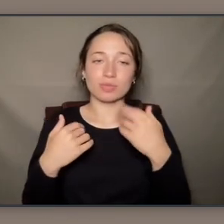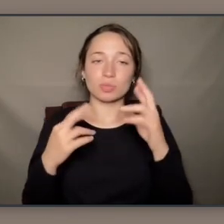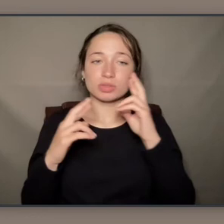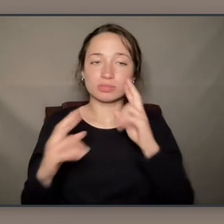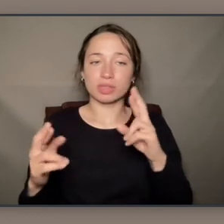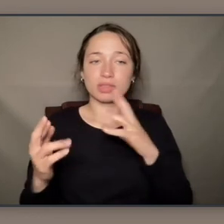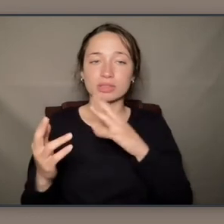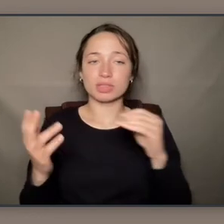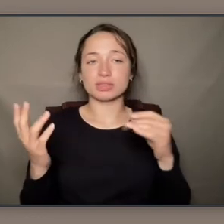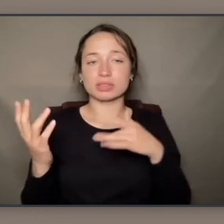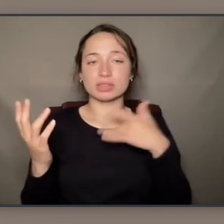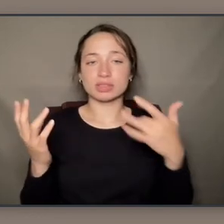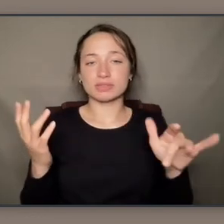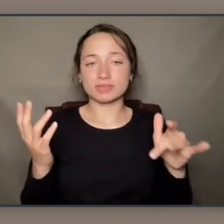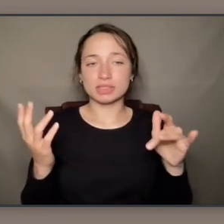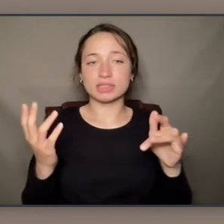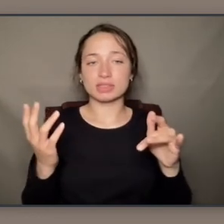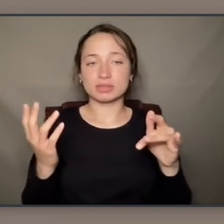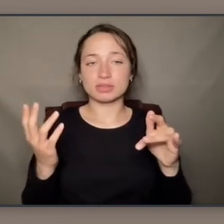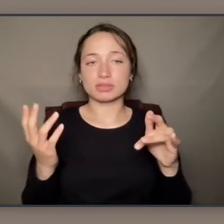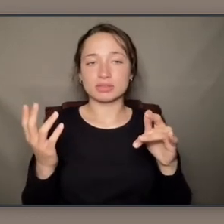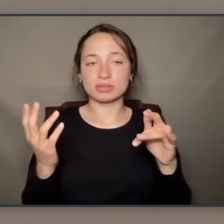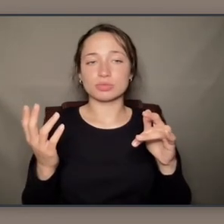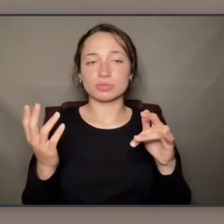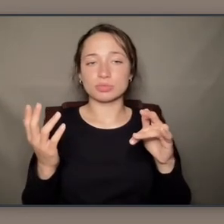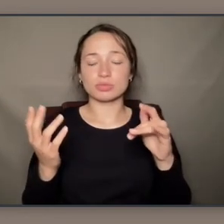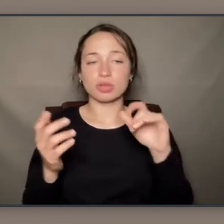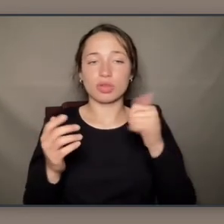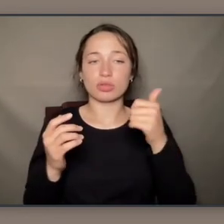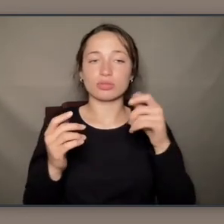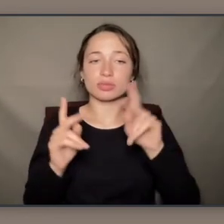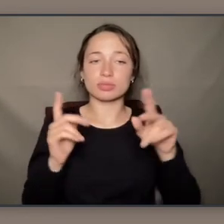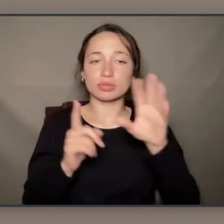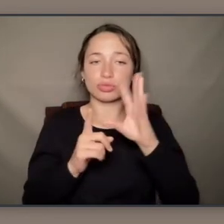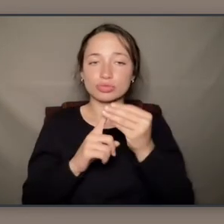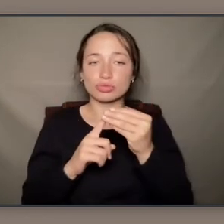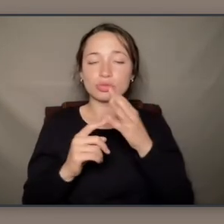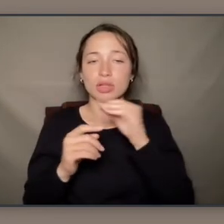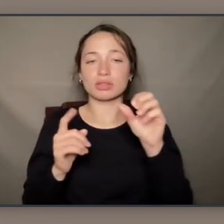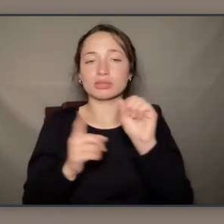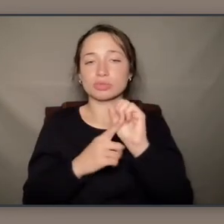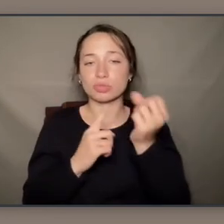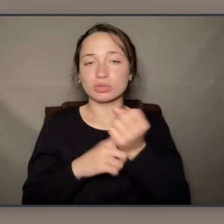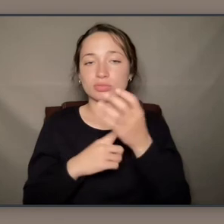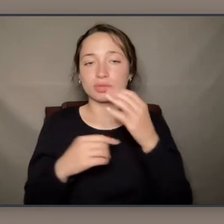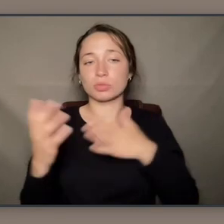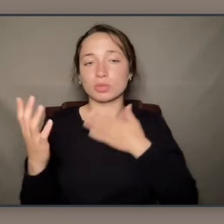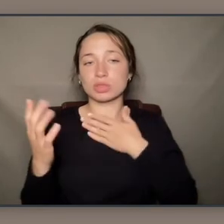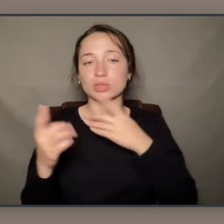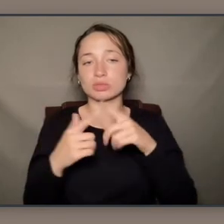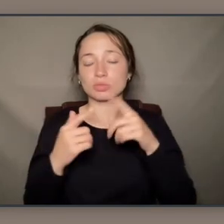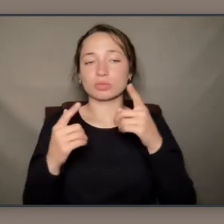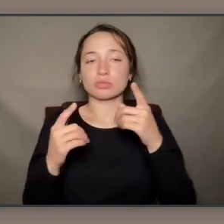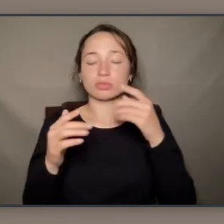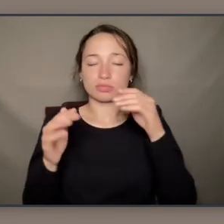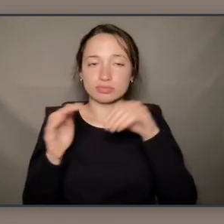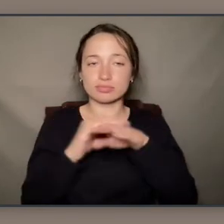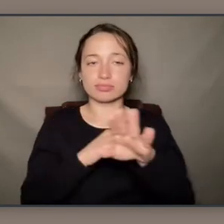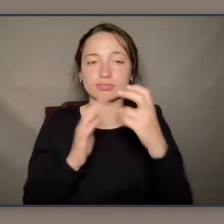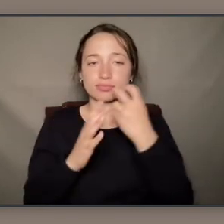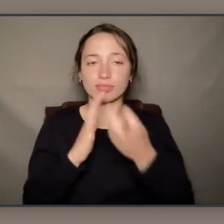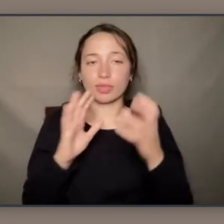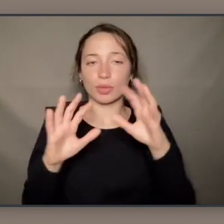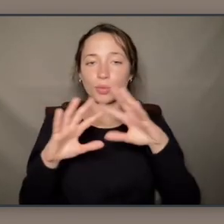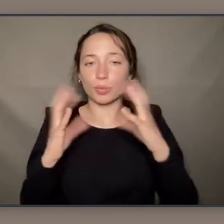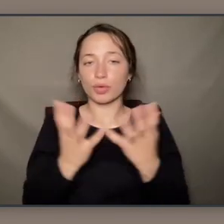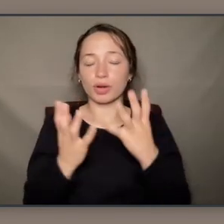if there is respect and sensitivity to others' cultures and situations, and be willing to enter